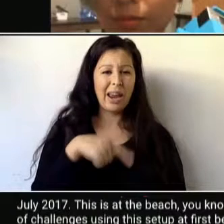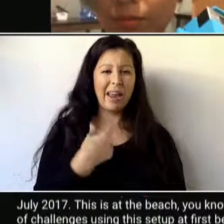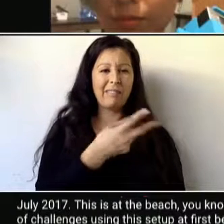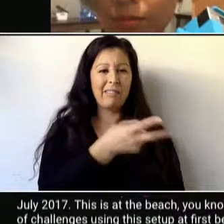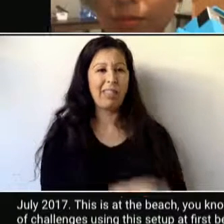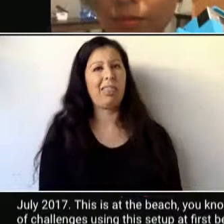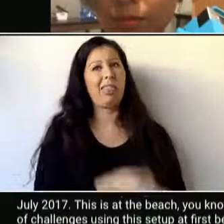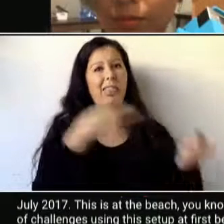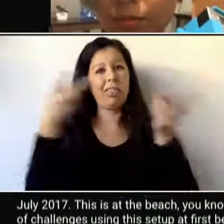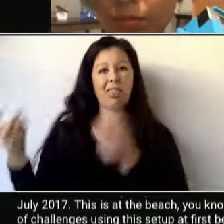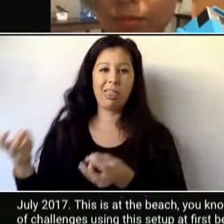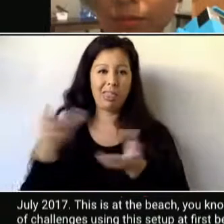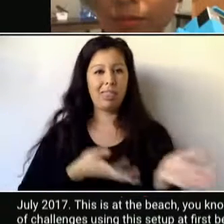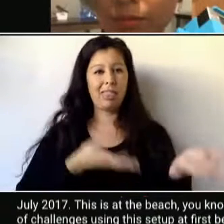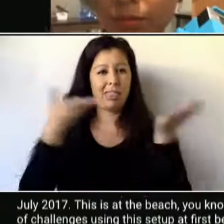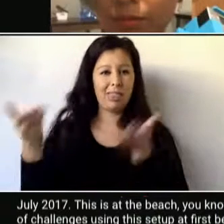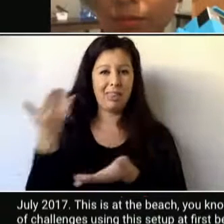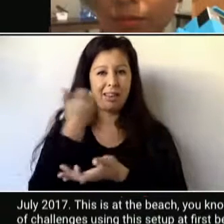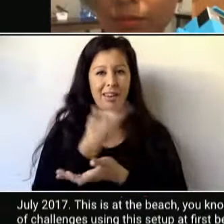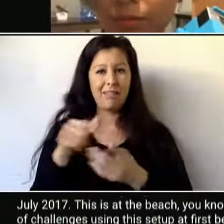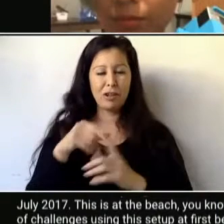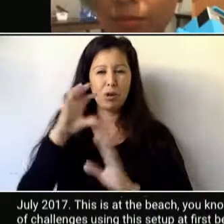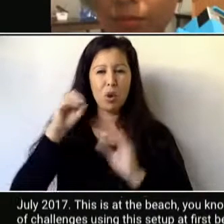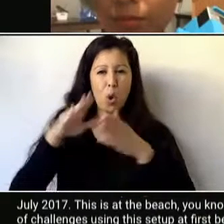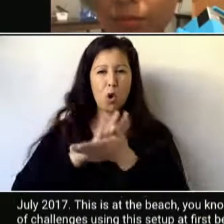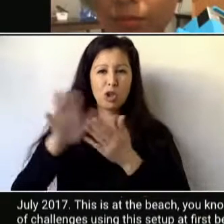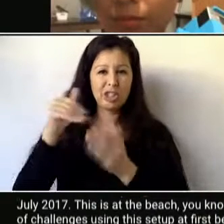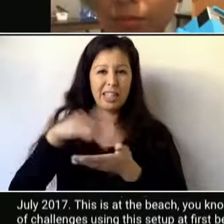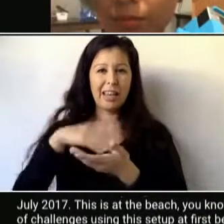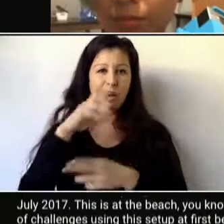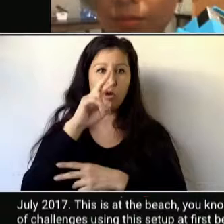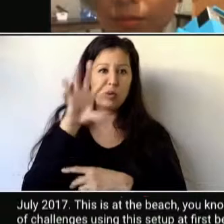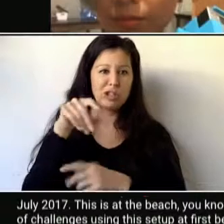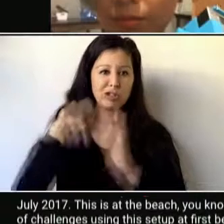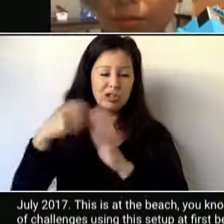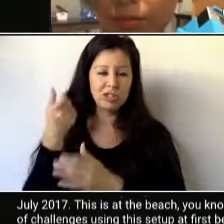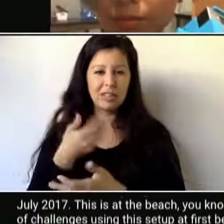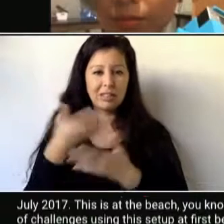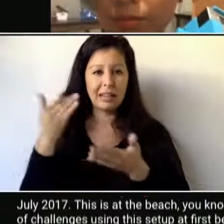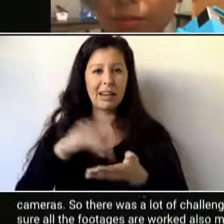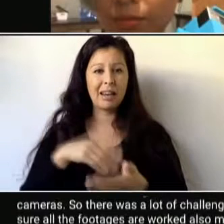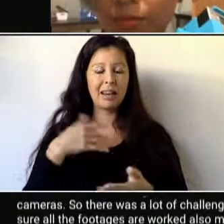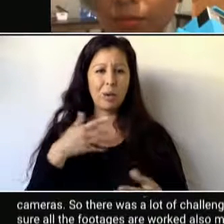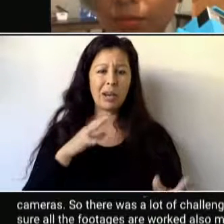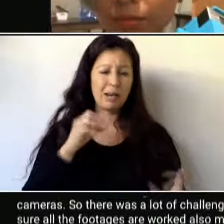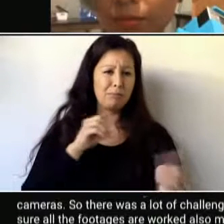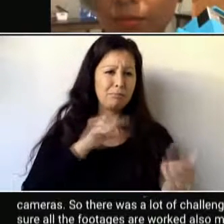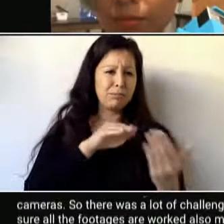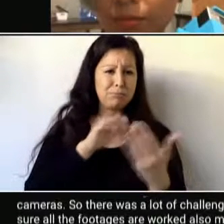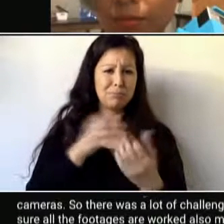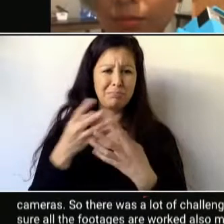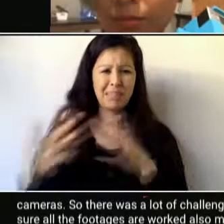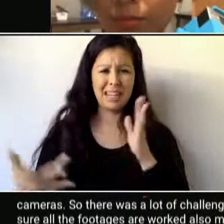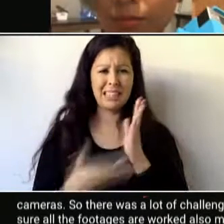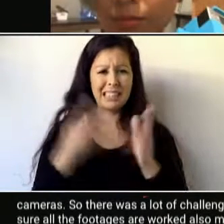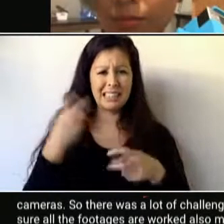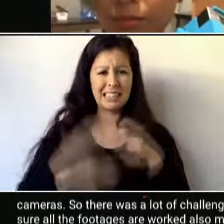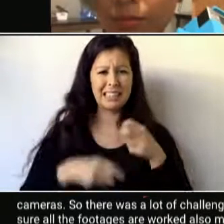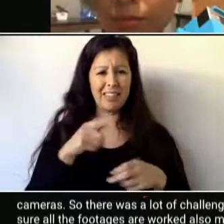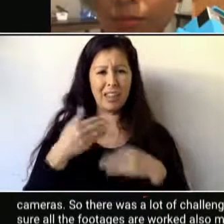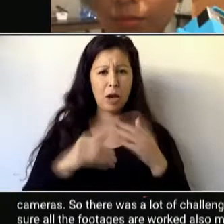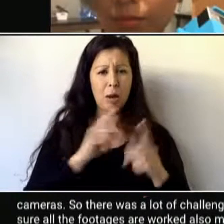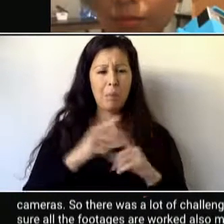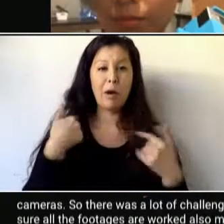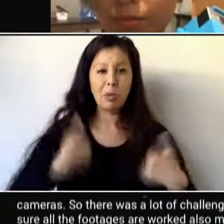out into the ocean again and reshoot again. So we encounter lots of like technical difficulties through this process, but we were still able to